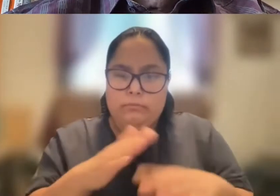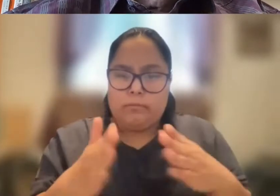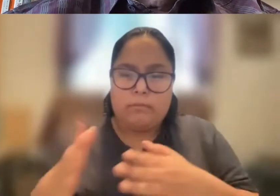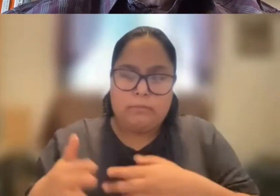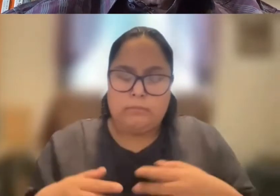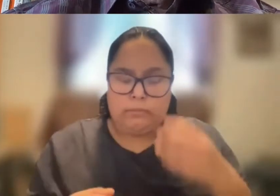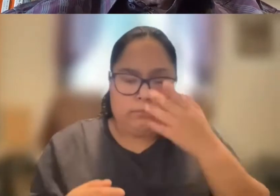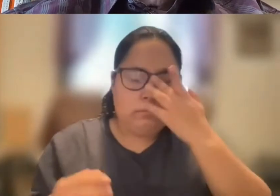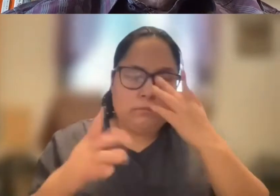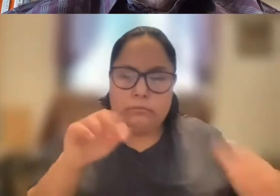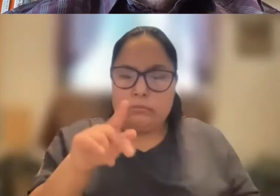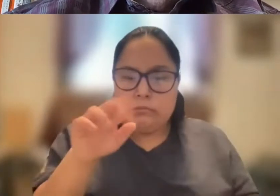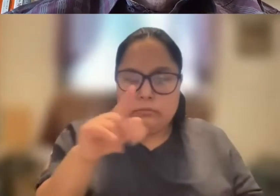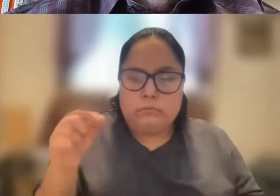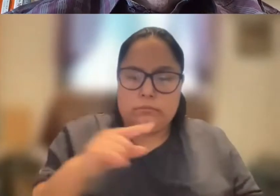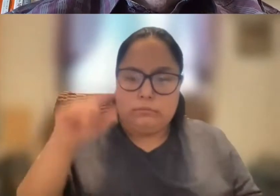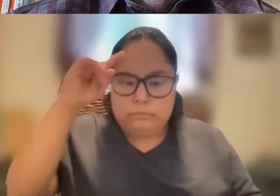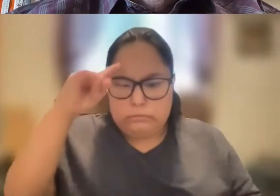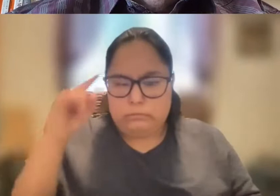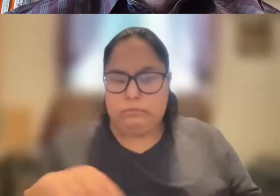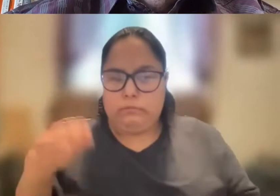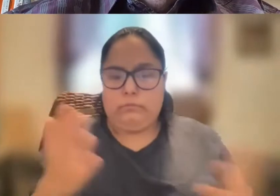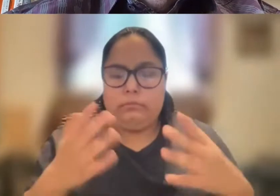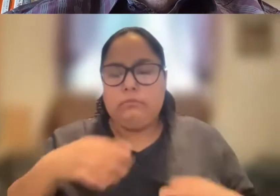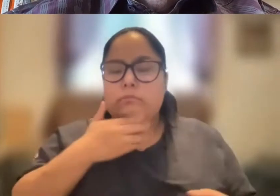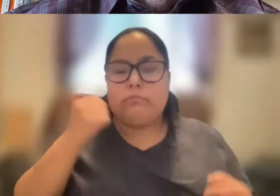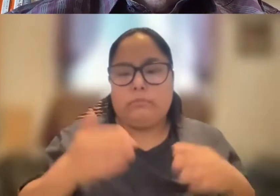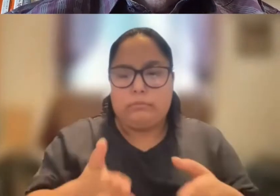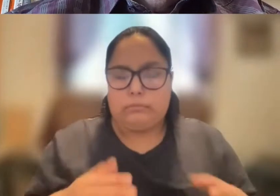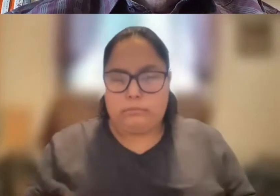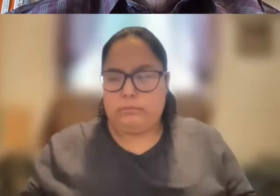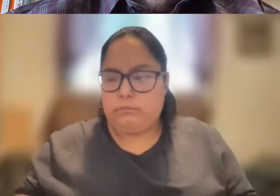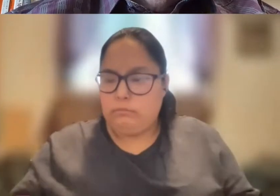me that optimistic outlook that things will get better.